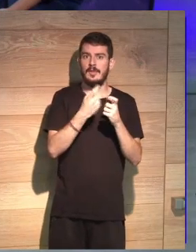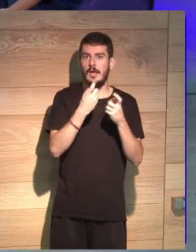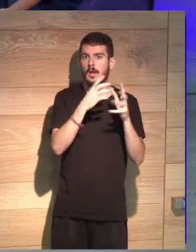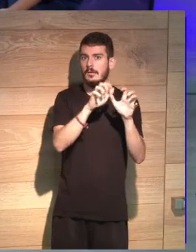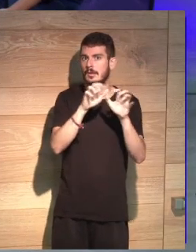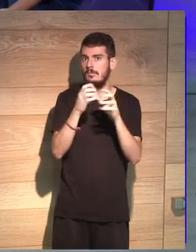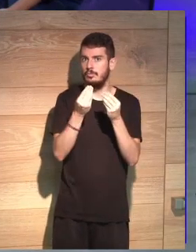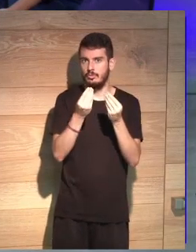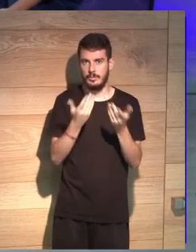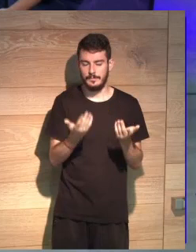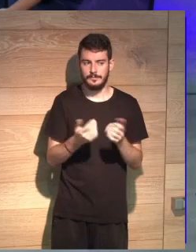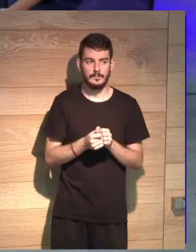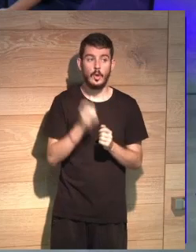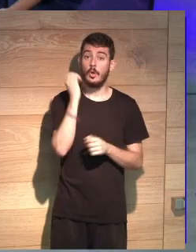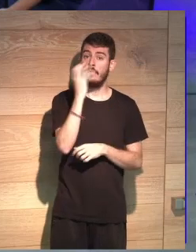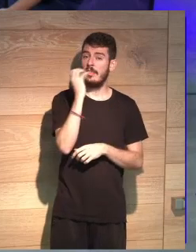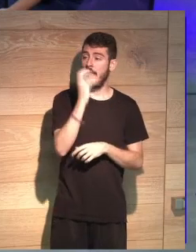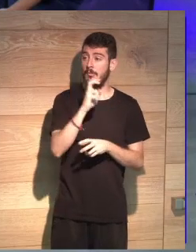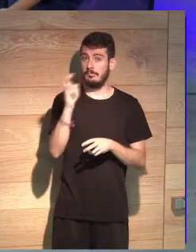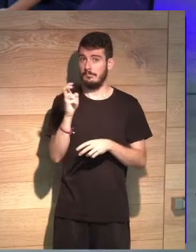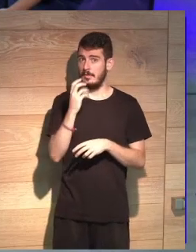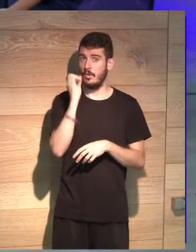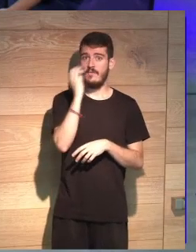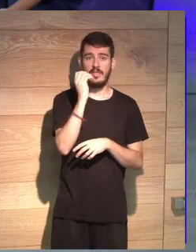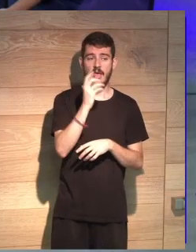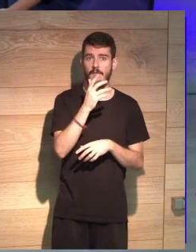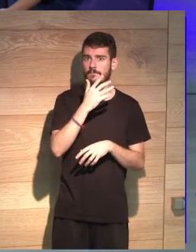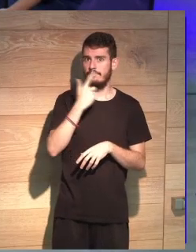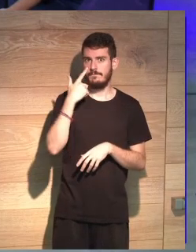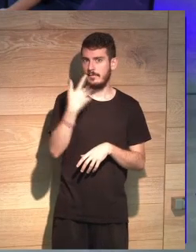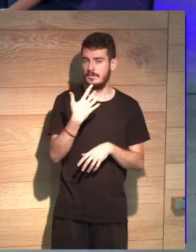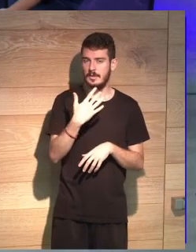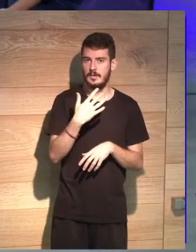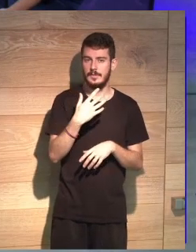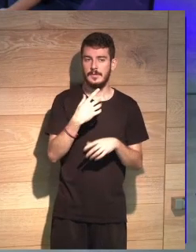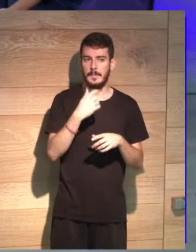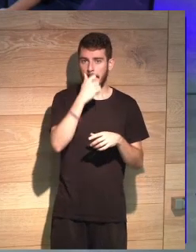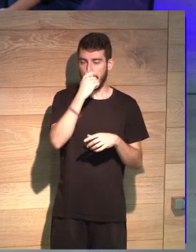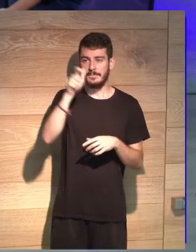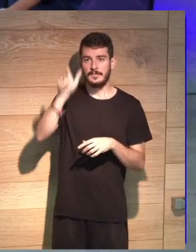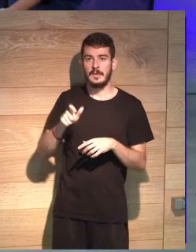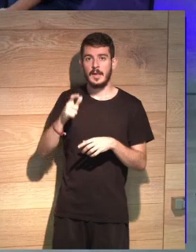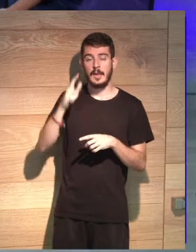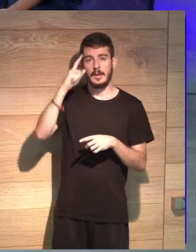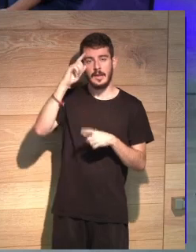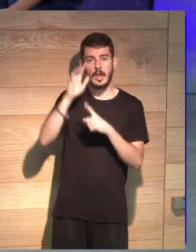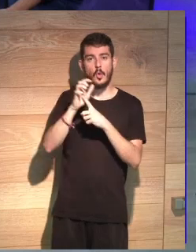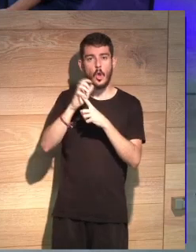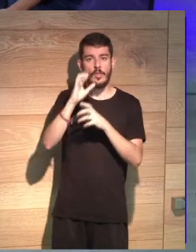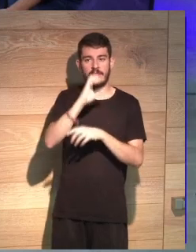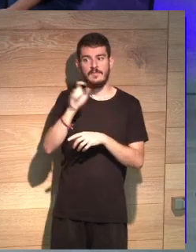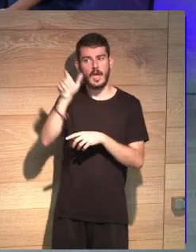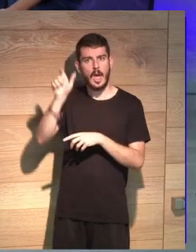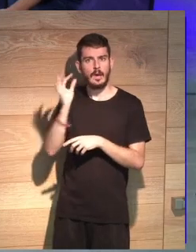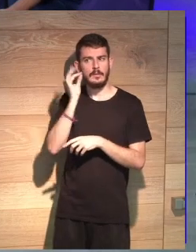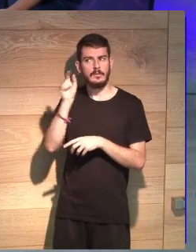amount of dopamine that would be negative. There's a conference very famous by